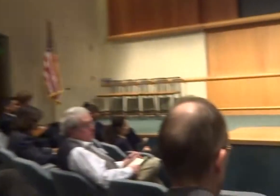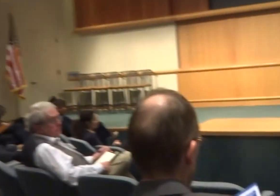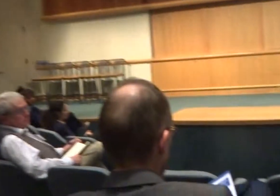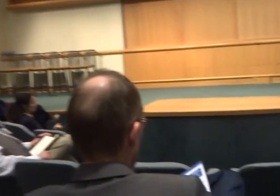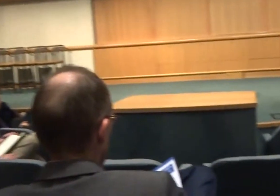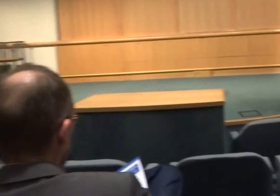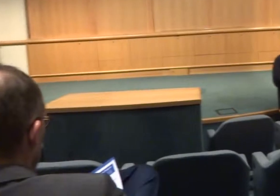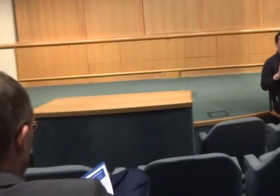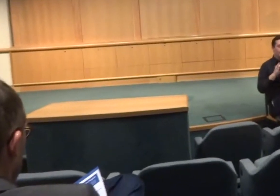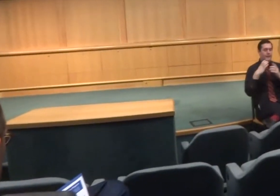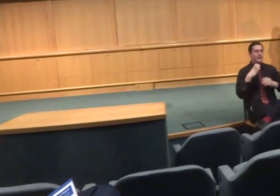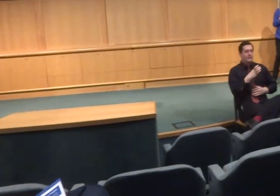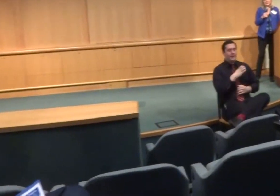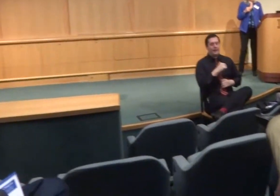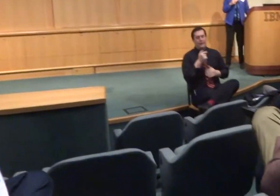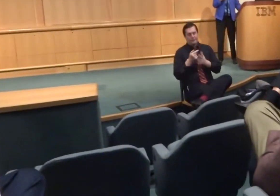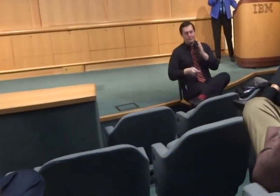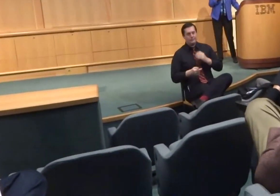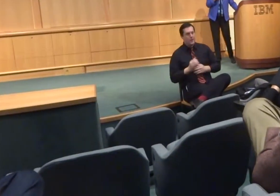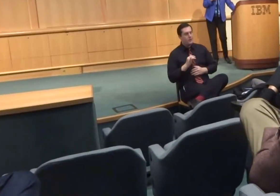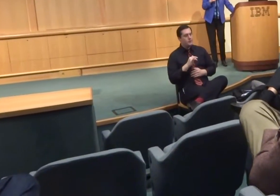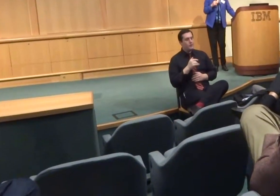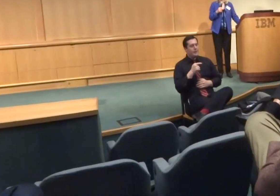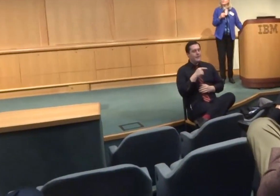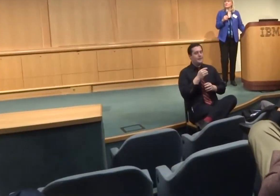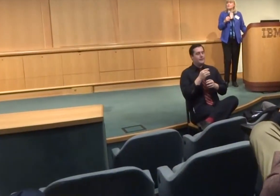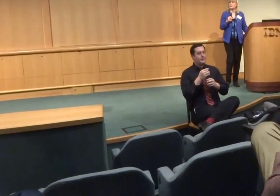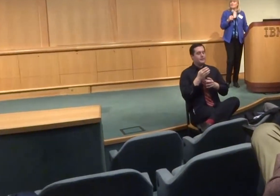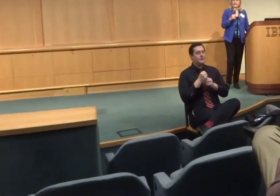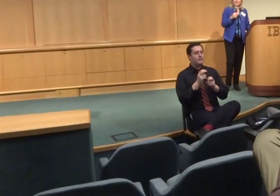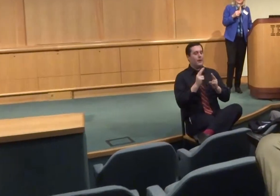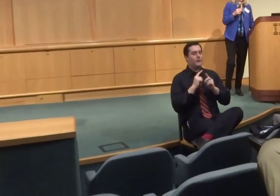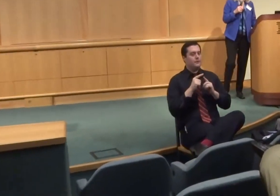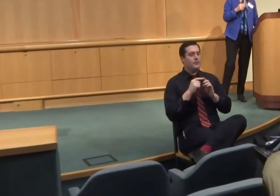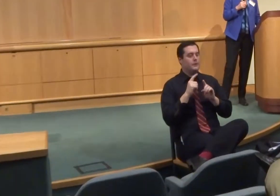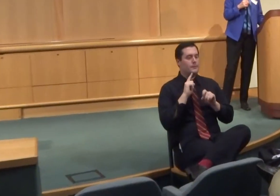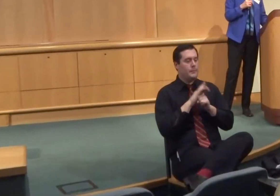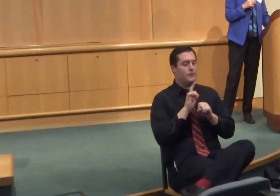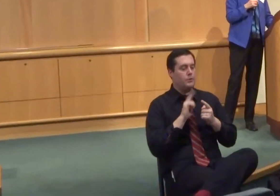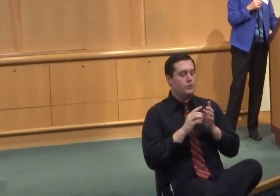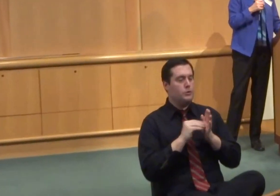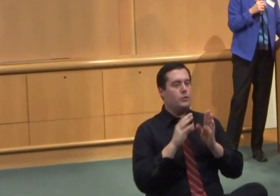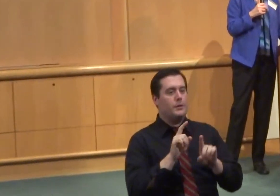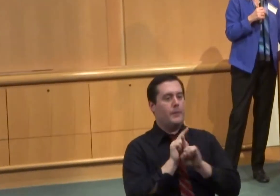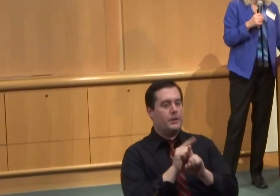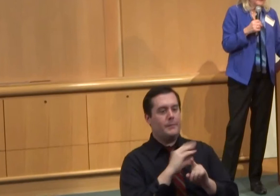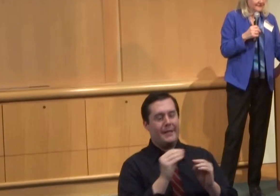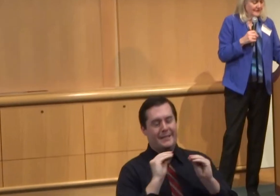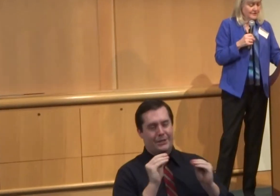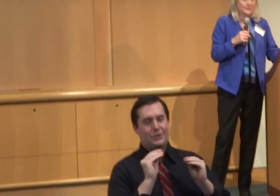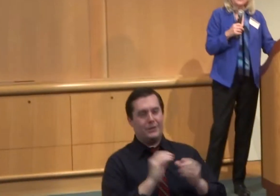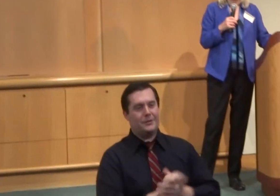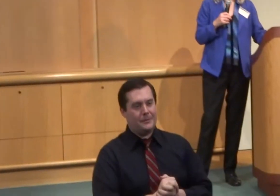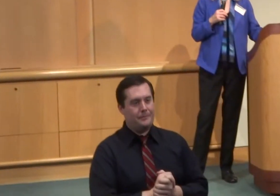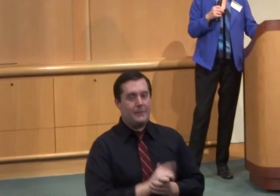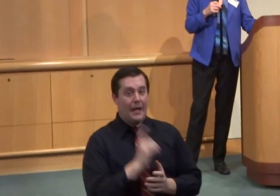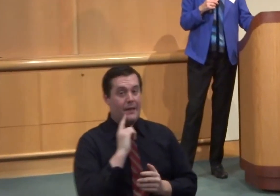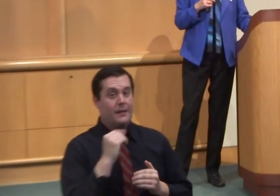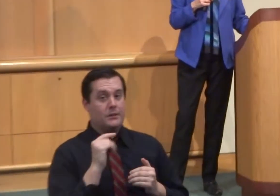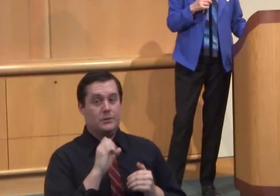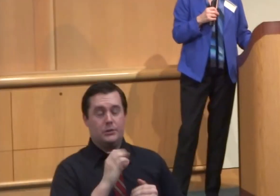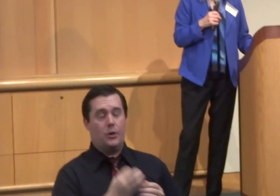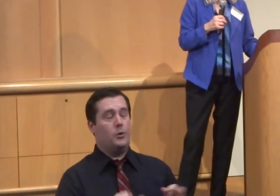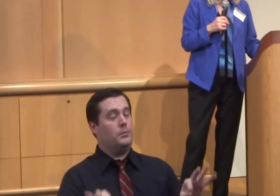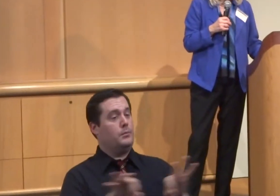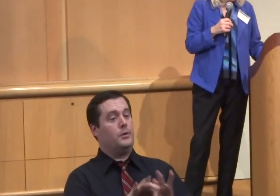Committee, among others. And also he's been honored for his commitment to student mentorship and teaching, which I think is so important in